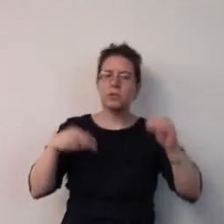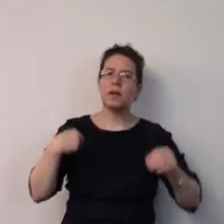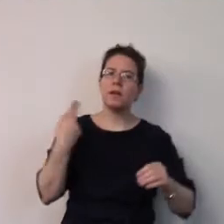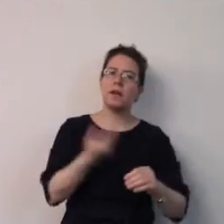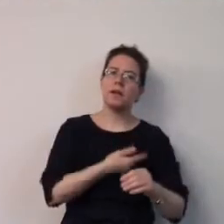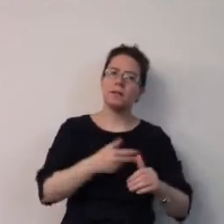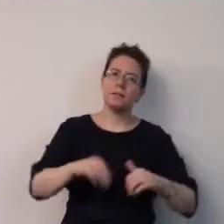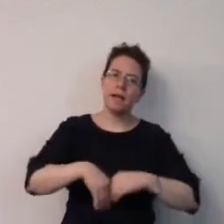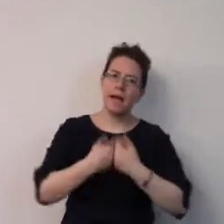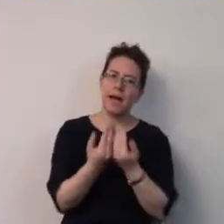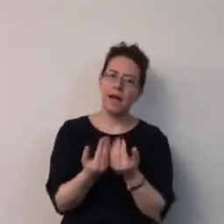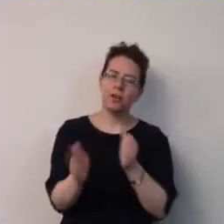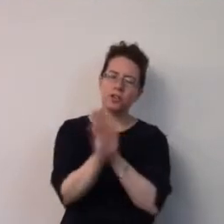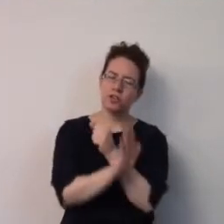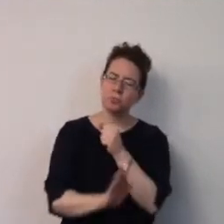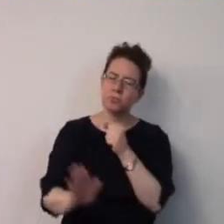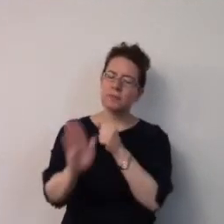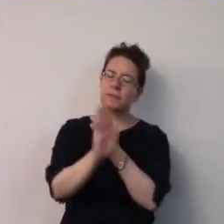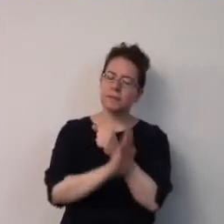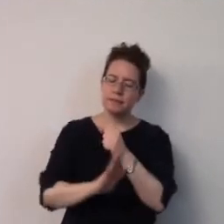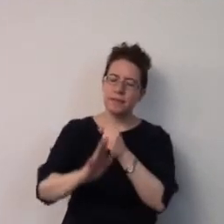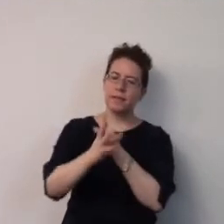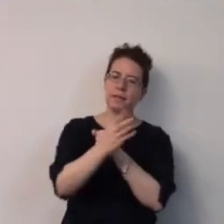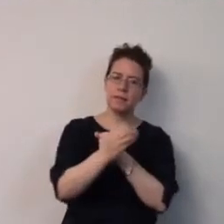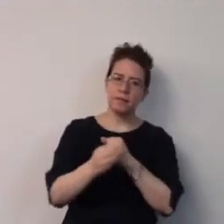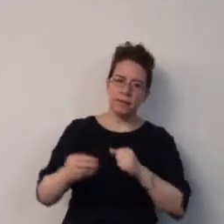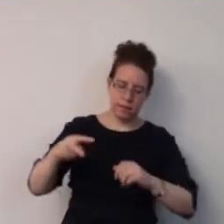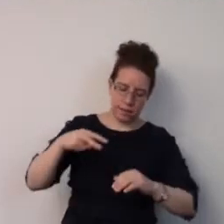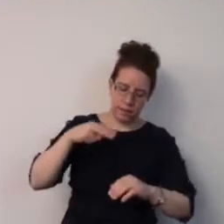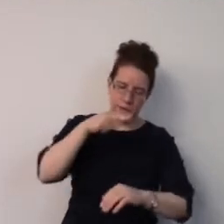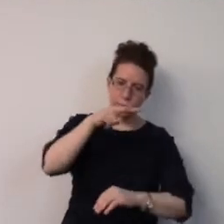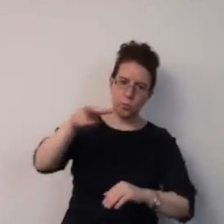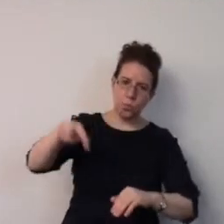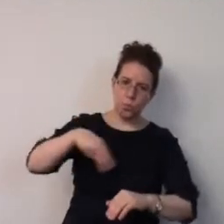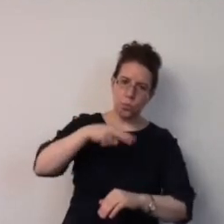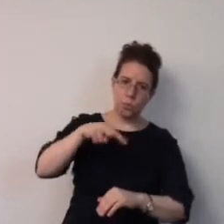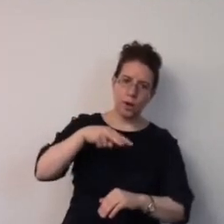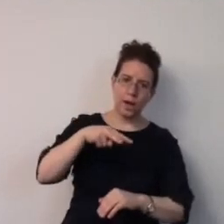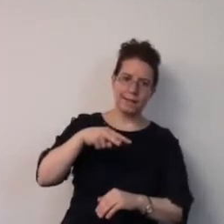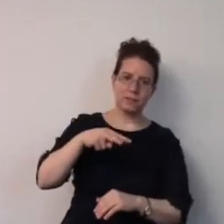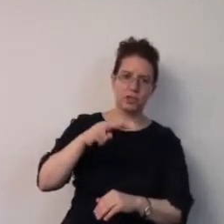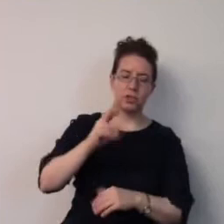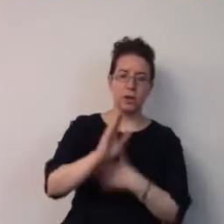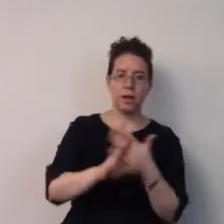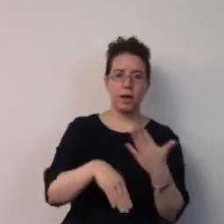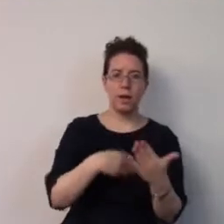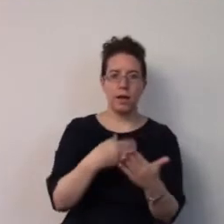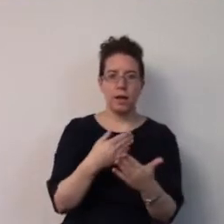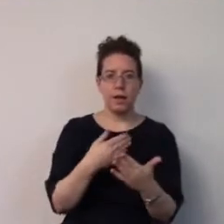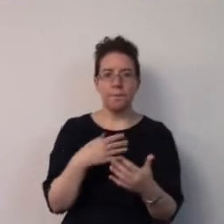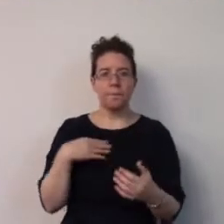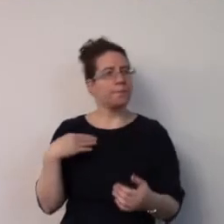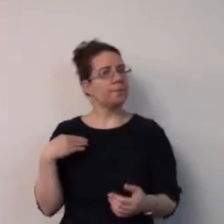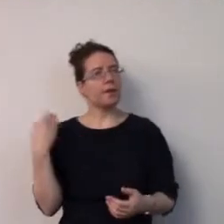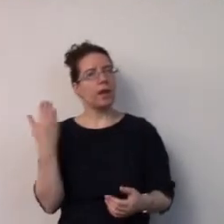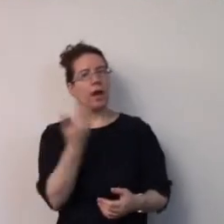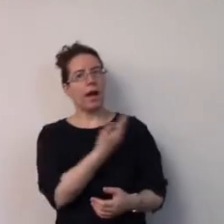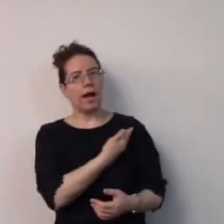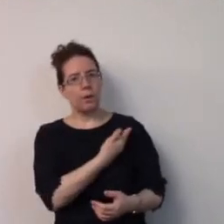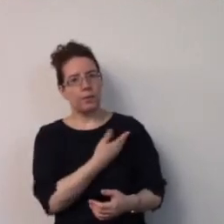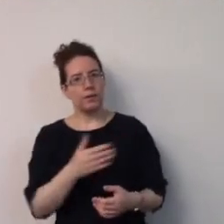Is anybody following me today? Yes. Yes. And it's full of examples of people who didn't watch,